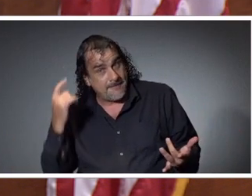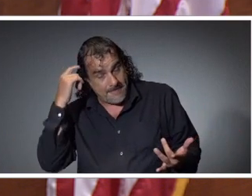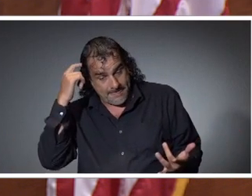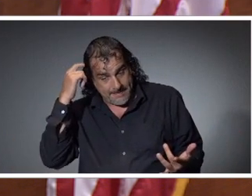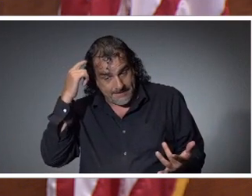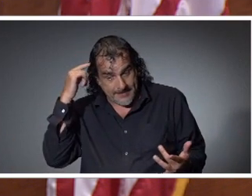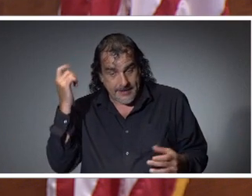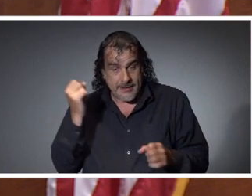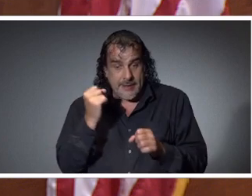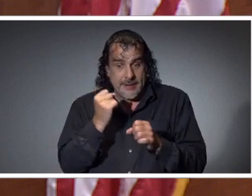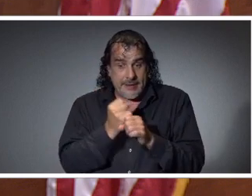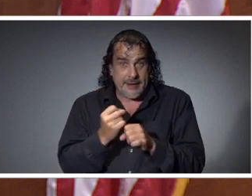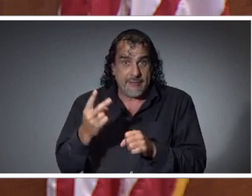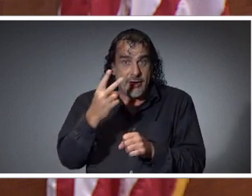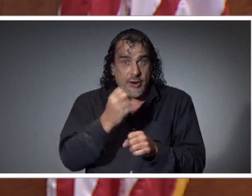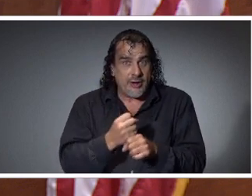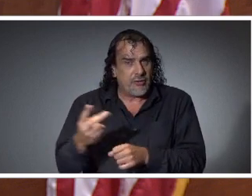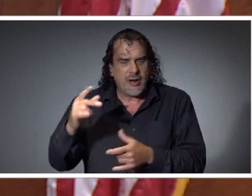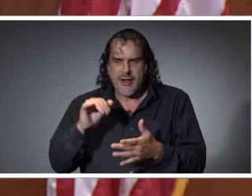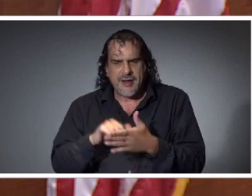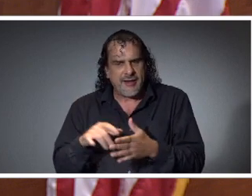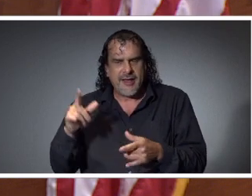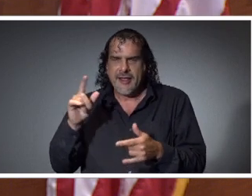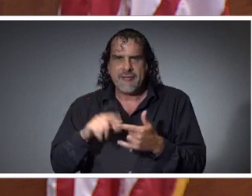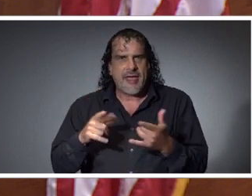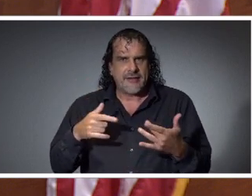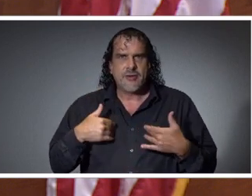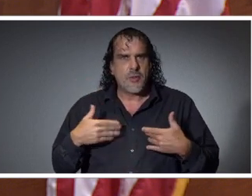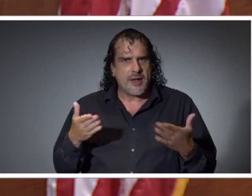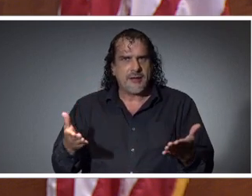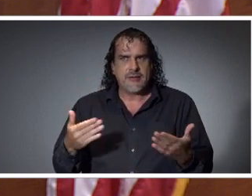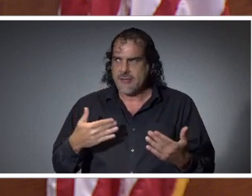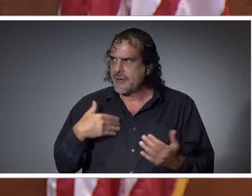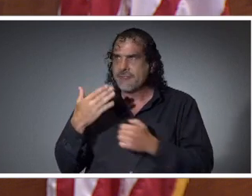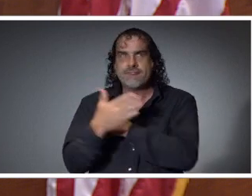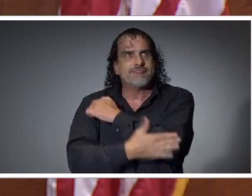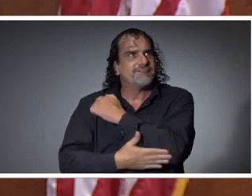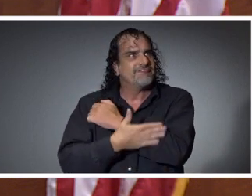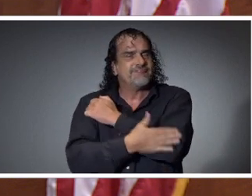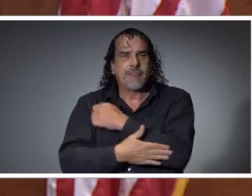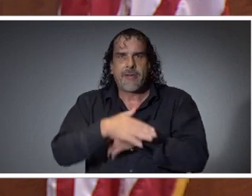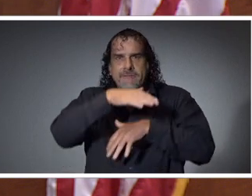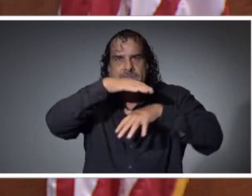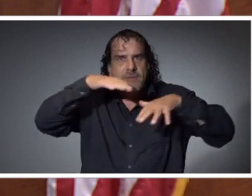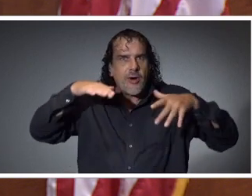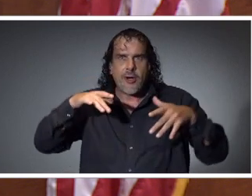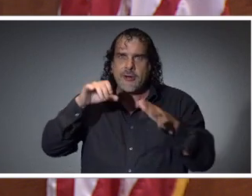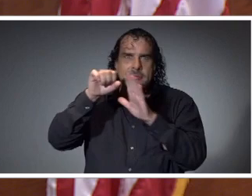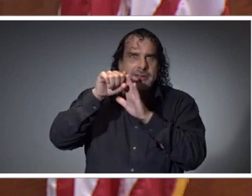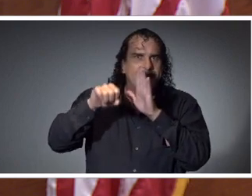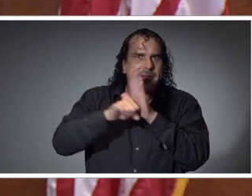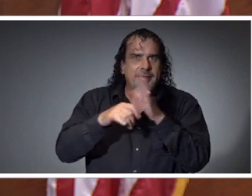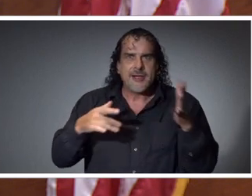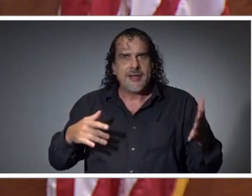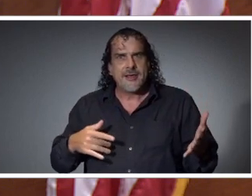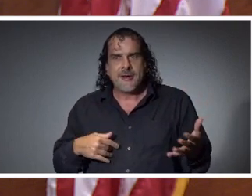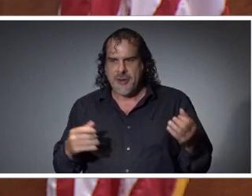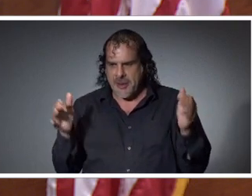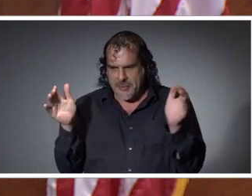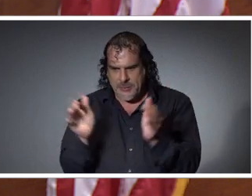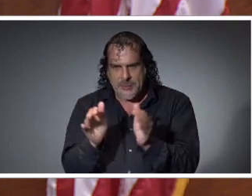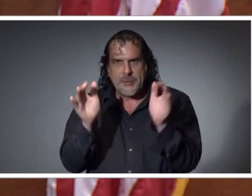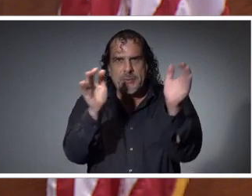year that has been the case. We live in a rural state. We have a relatively small number of ICU